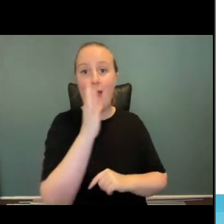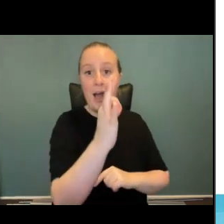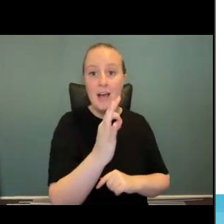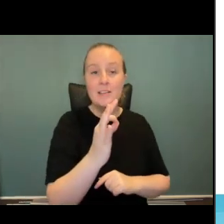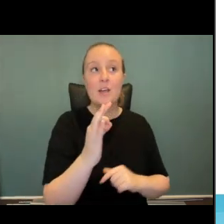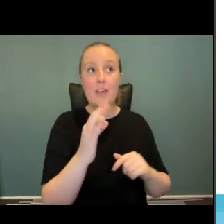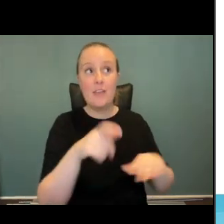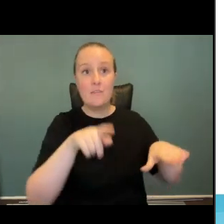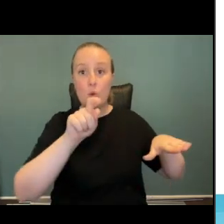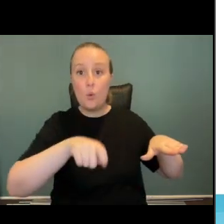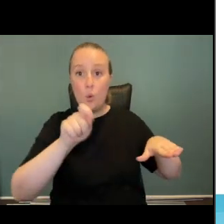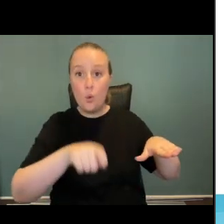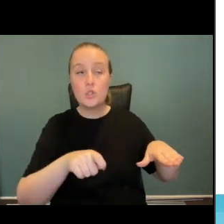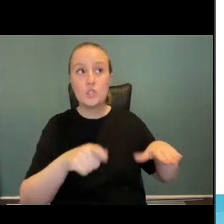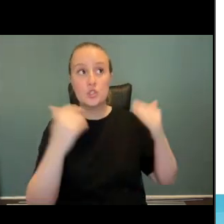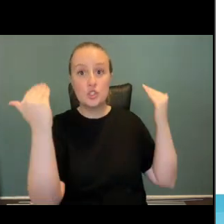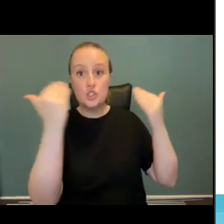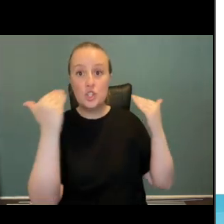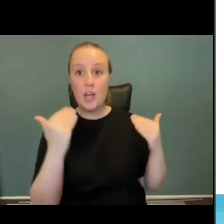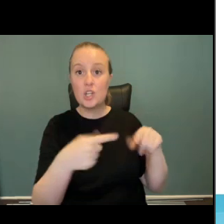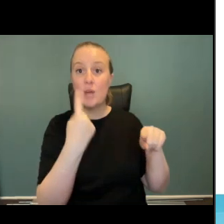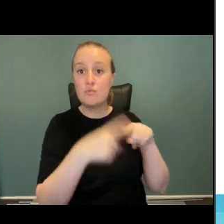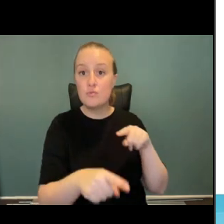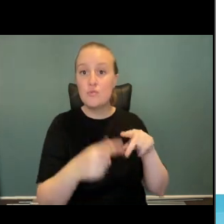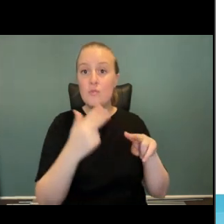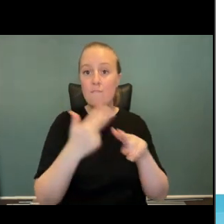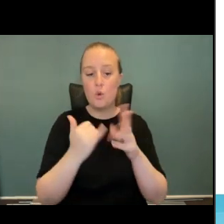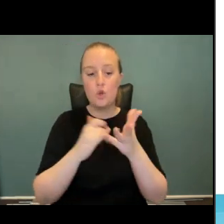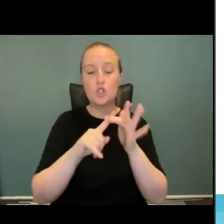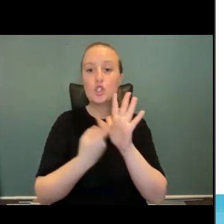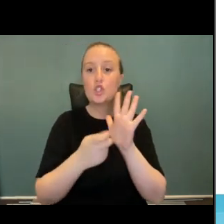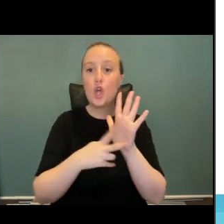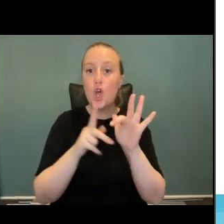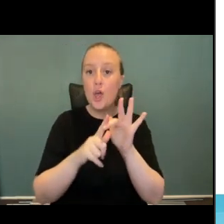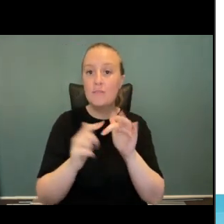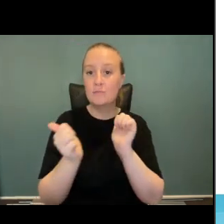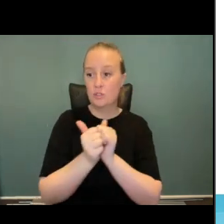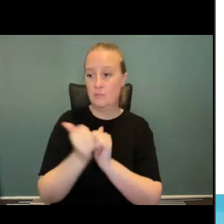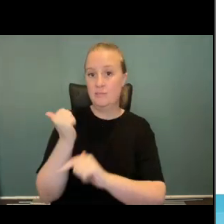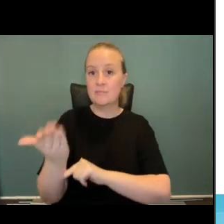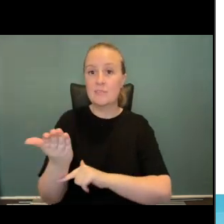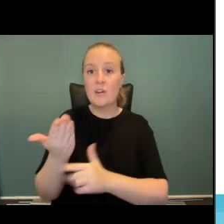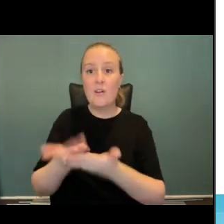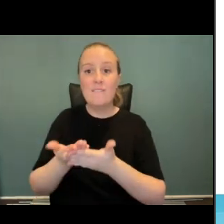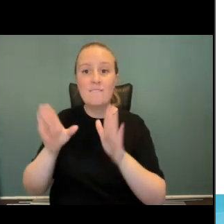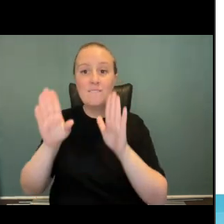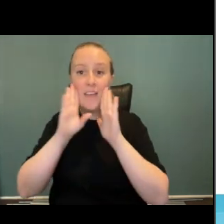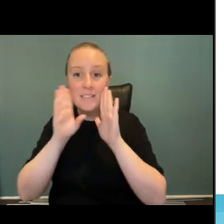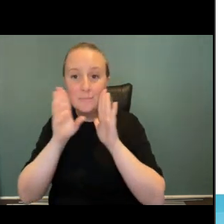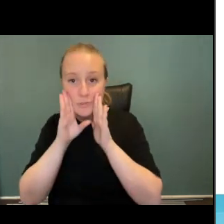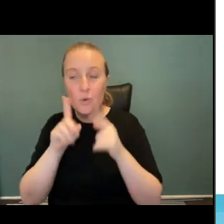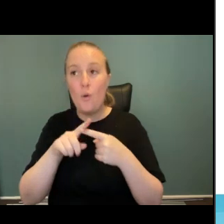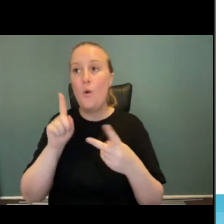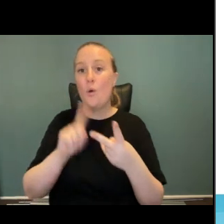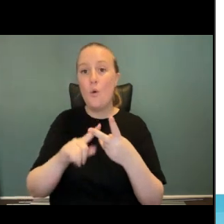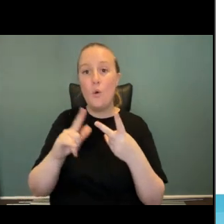can prove that we've spoken to that person on the phone, we can seek an order for them to have substituted service by phone,